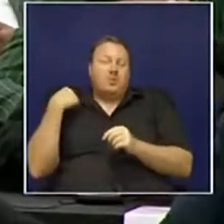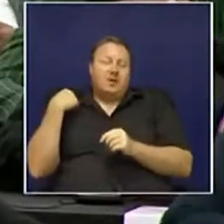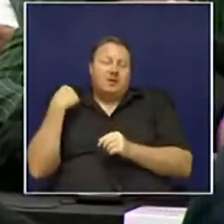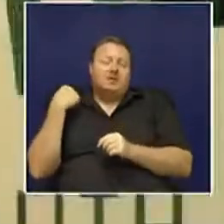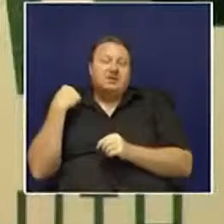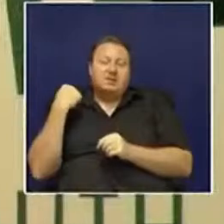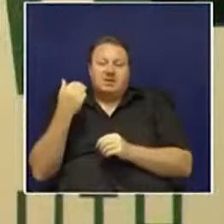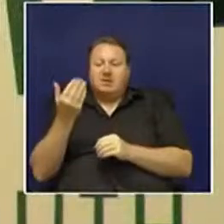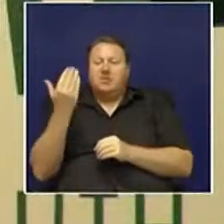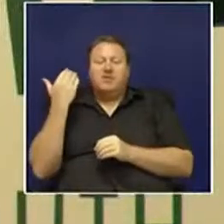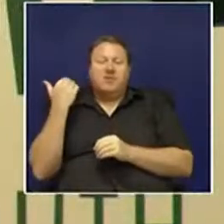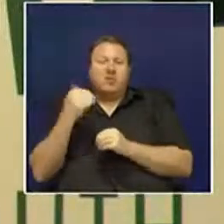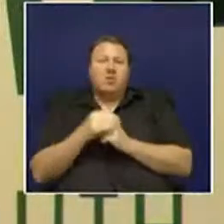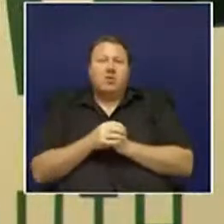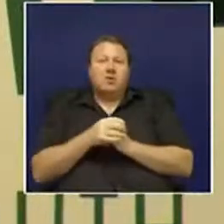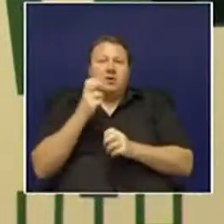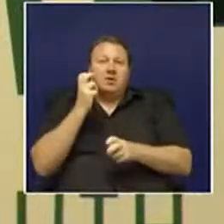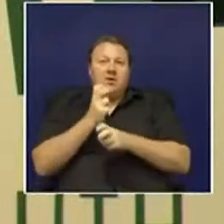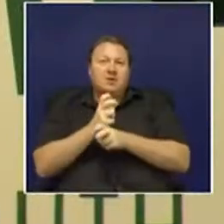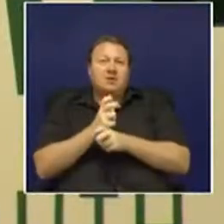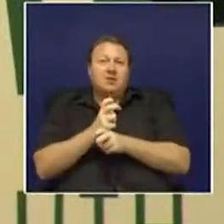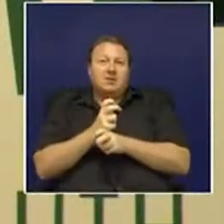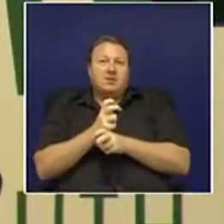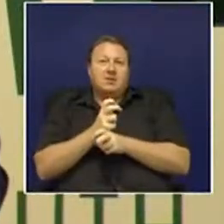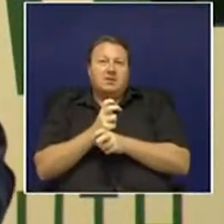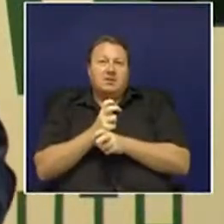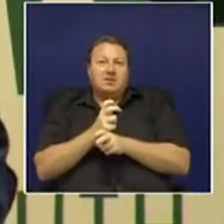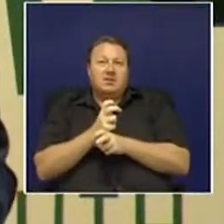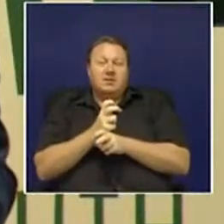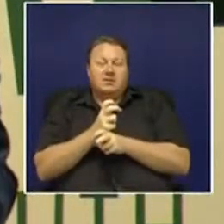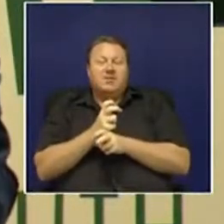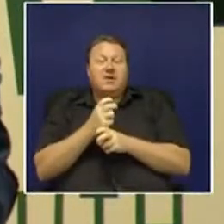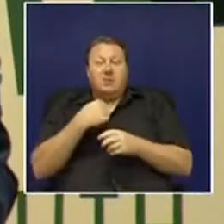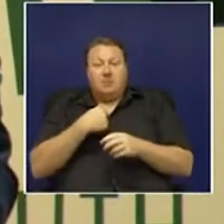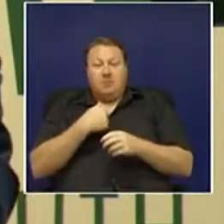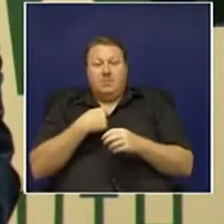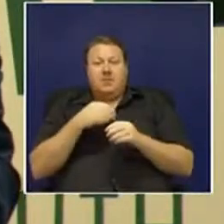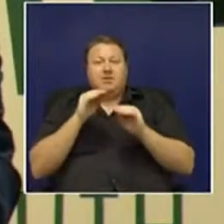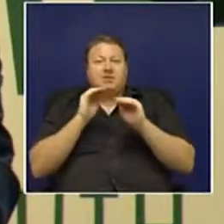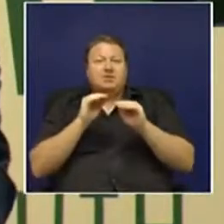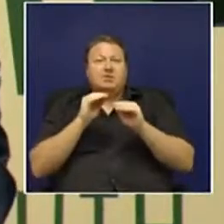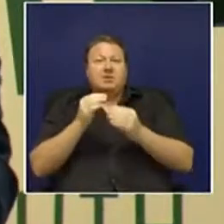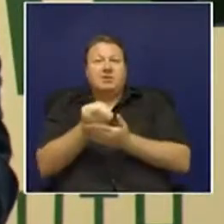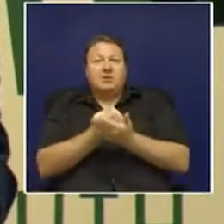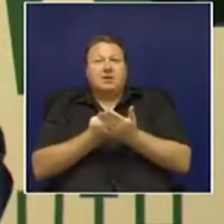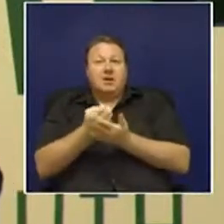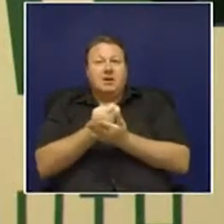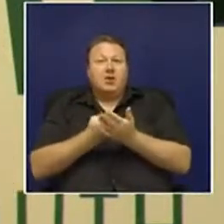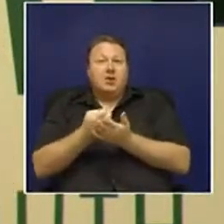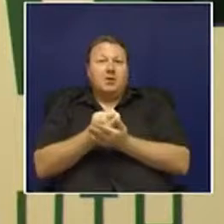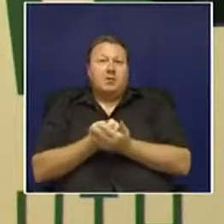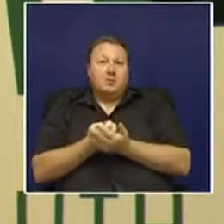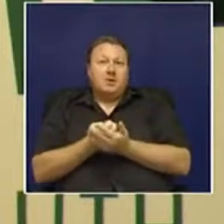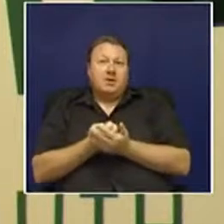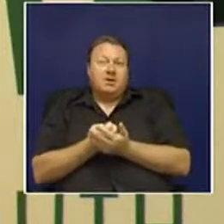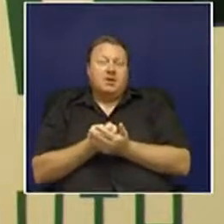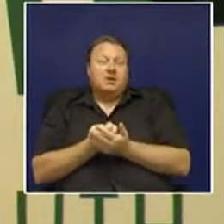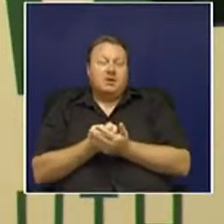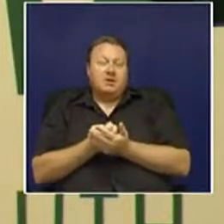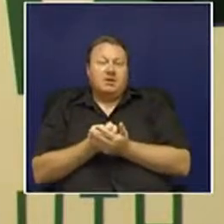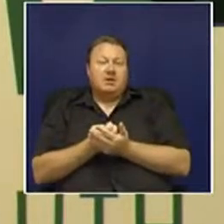and said it's going to be difficult for me to teach a communist about decommodification of student